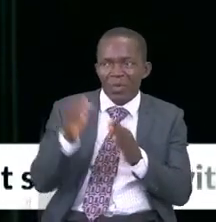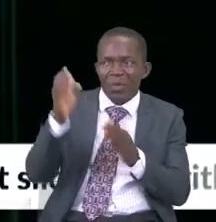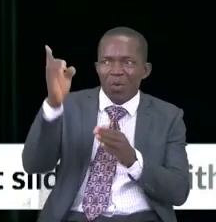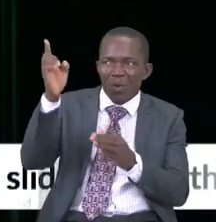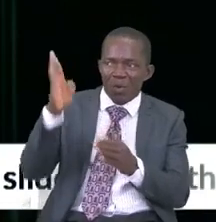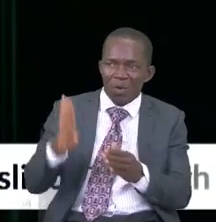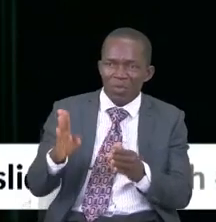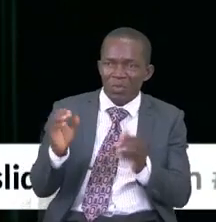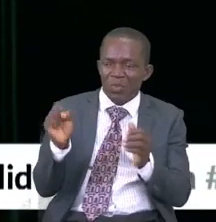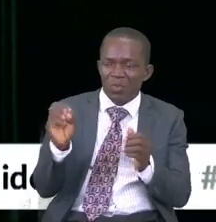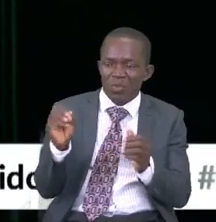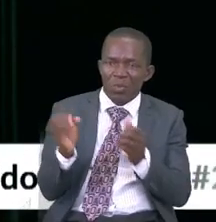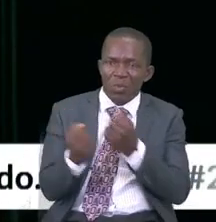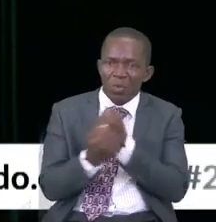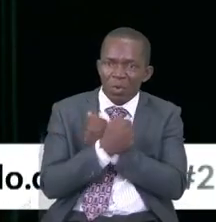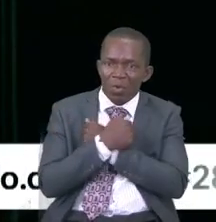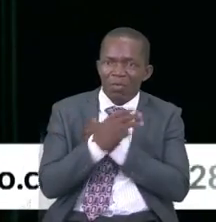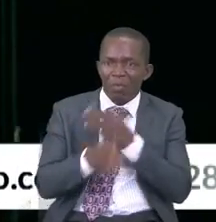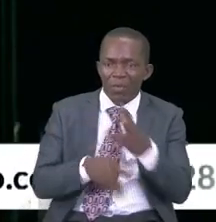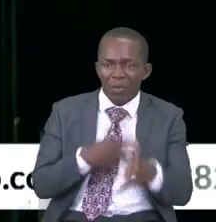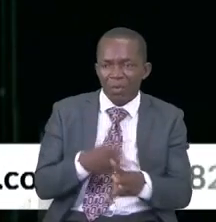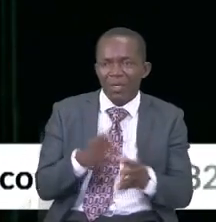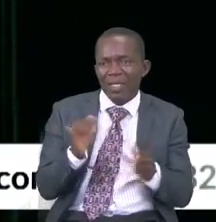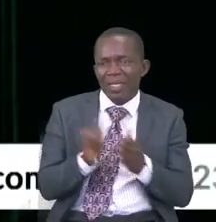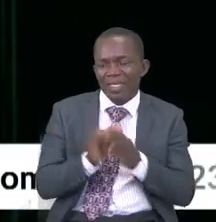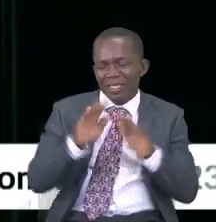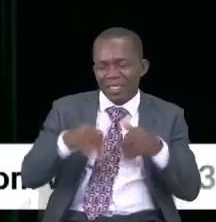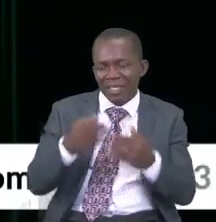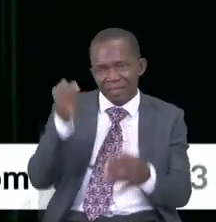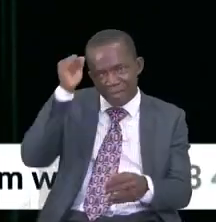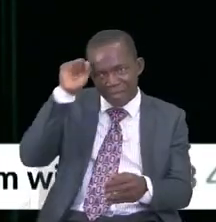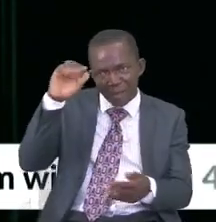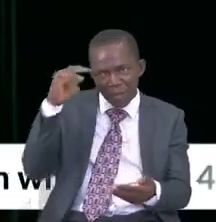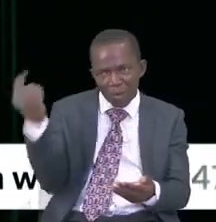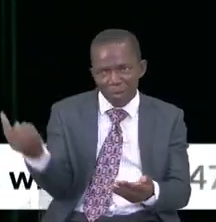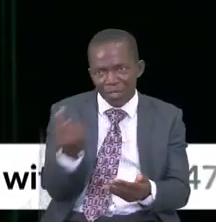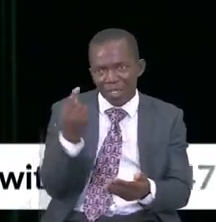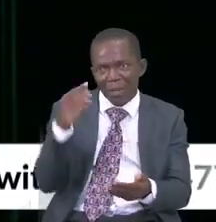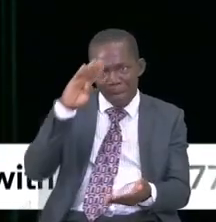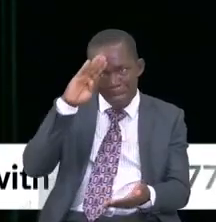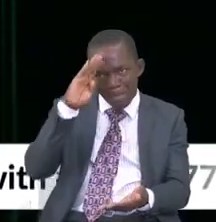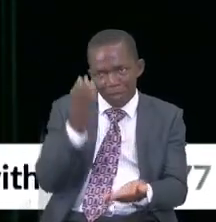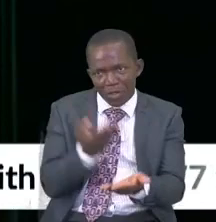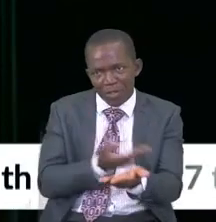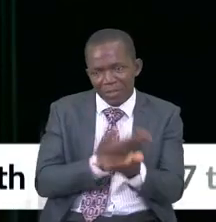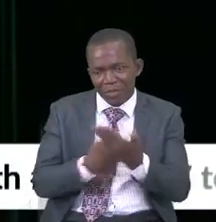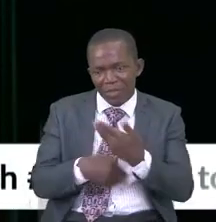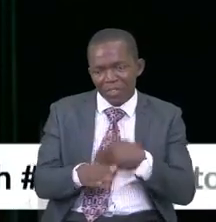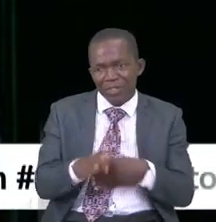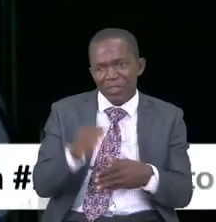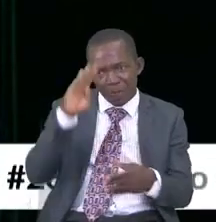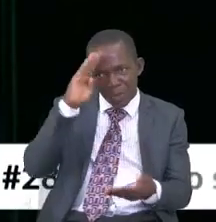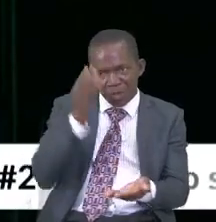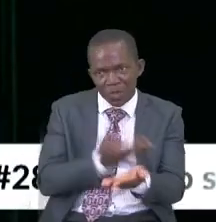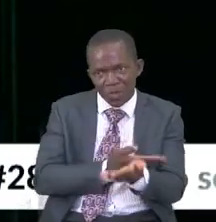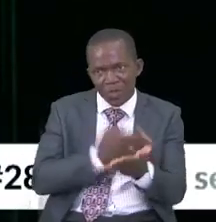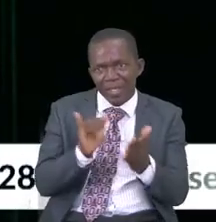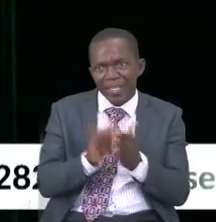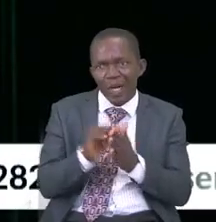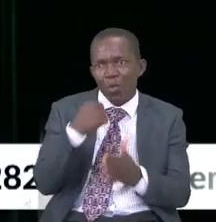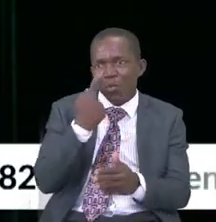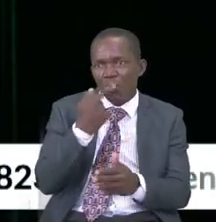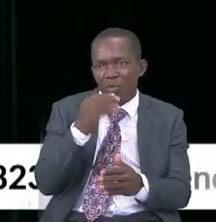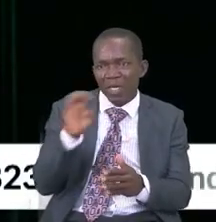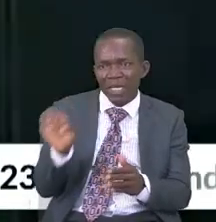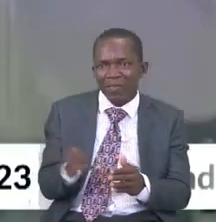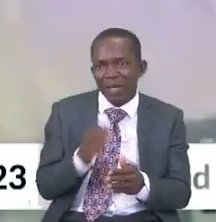his only begotten son, and whosoever, and if you're there, whosoever you may be, whatsoever you may have done, wheresoever